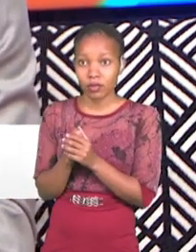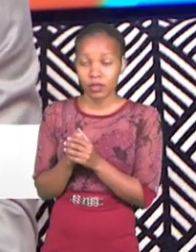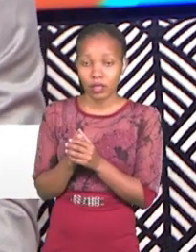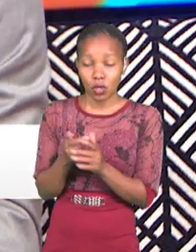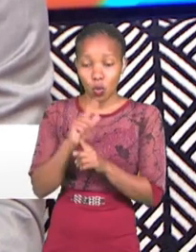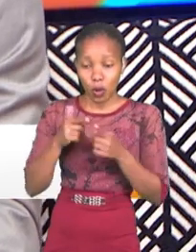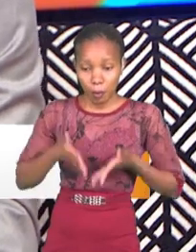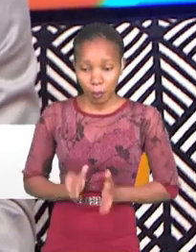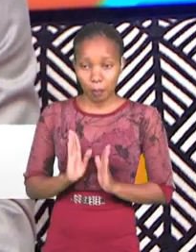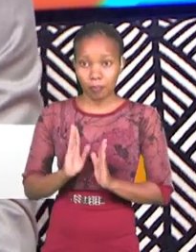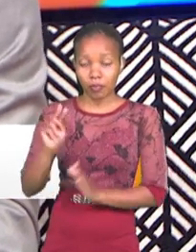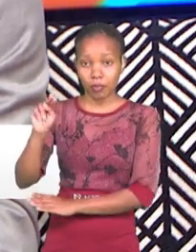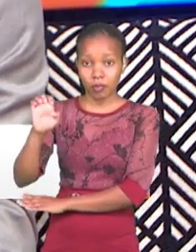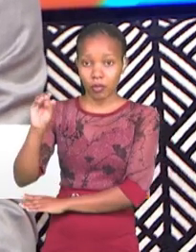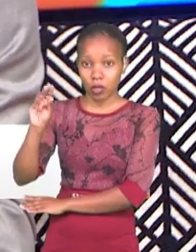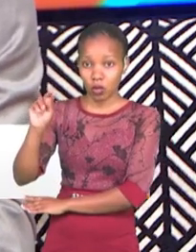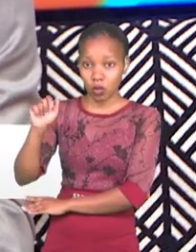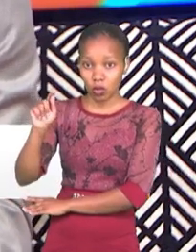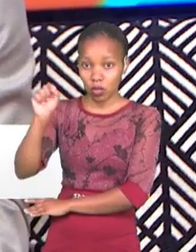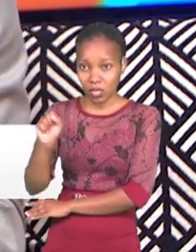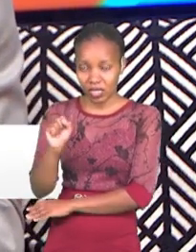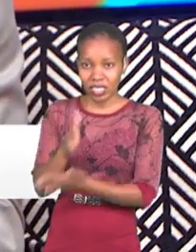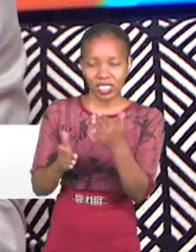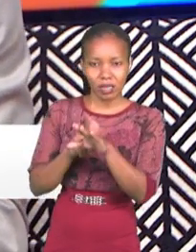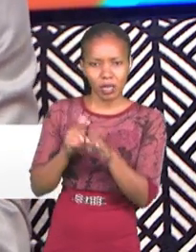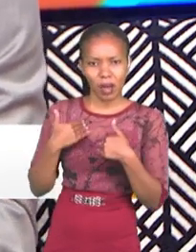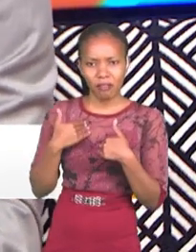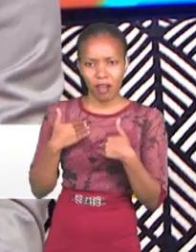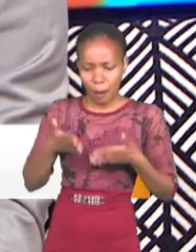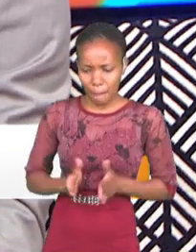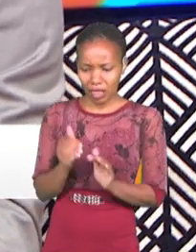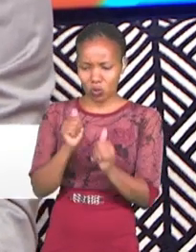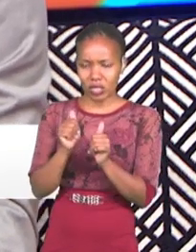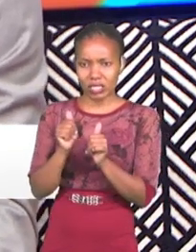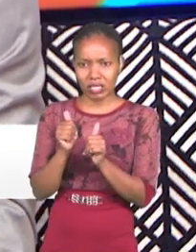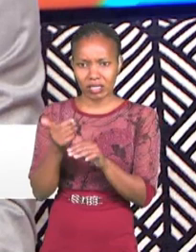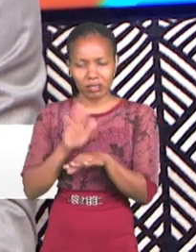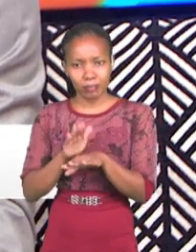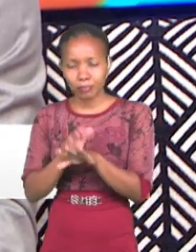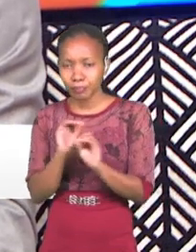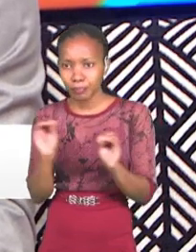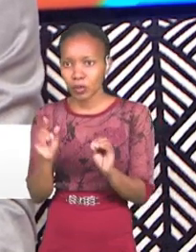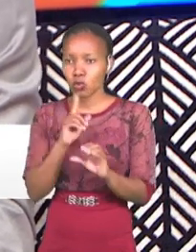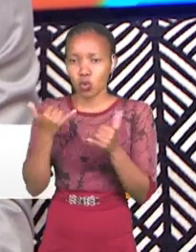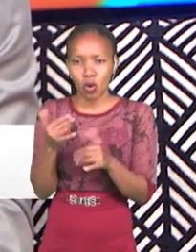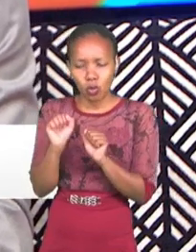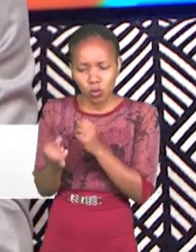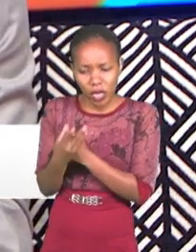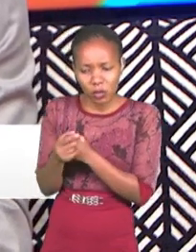childbirth, now neonate, but sometimes we have premature birth. But first of all, maybe you can expound to us what a neonate